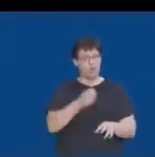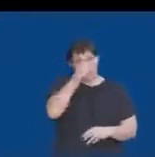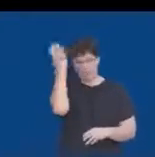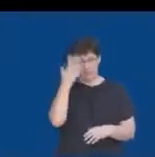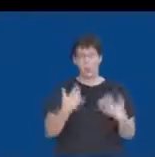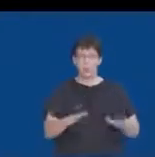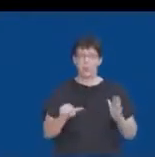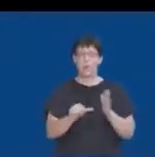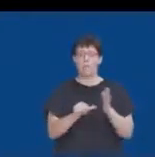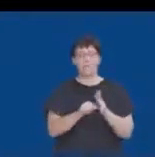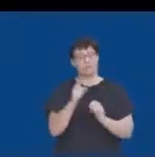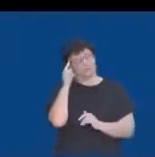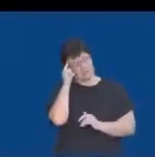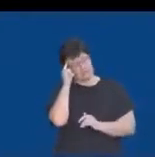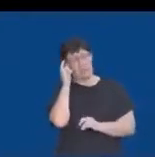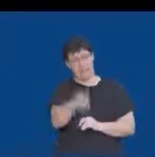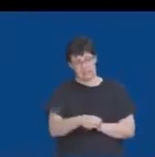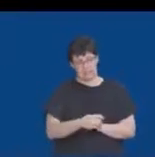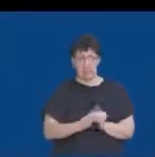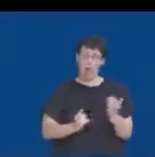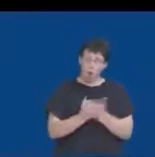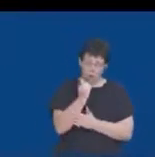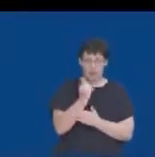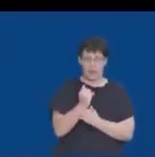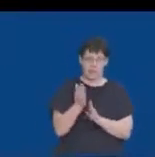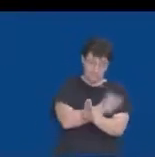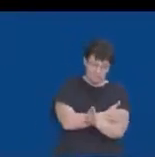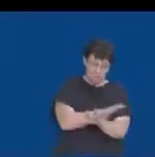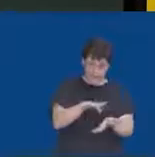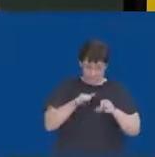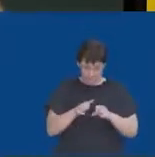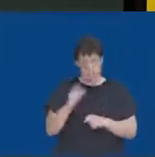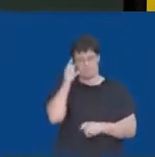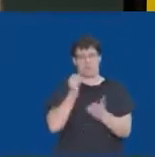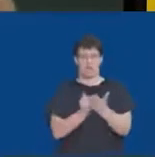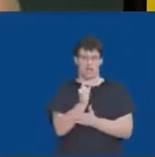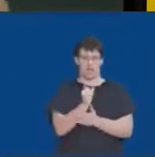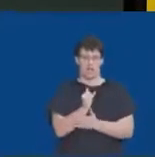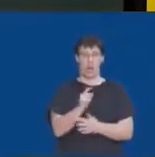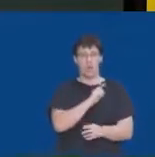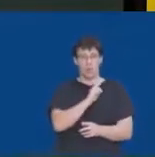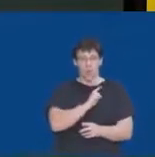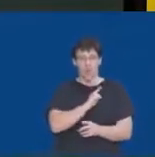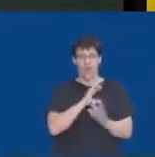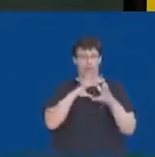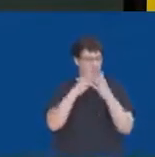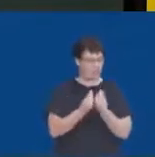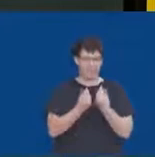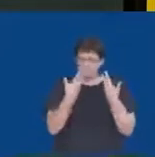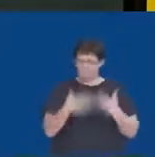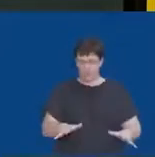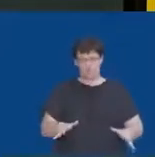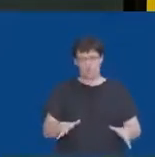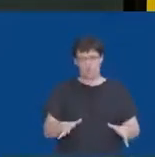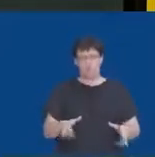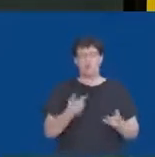how important your beauty sleep is. Go to bed early the night before an exam. There gets to a point where you've done everything that you can